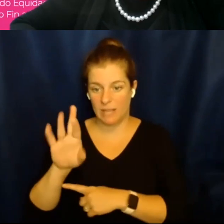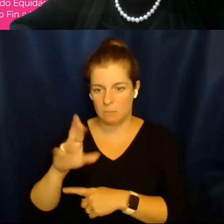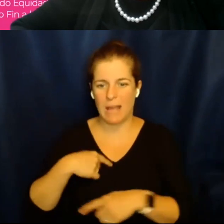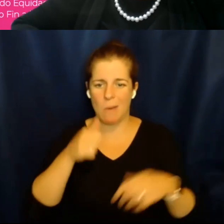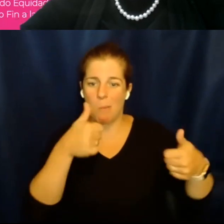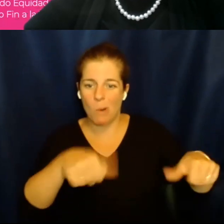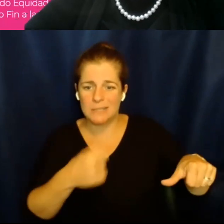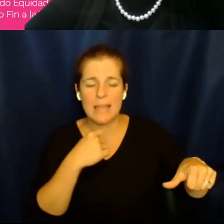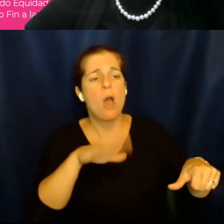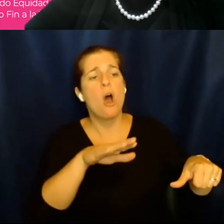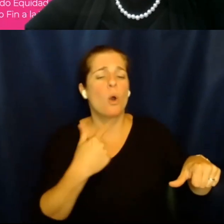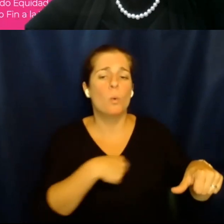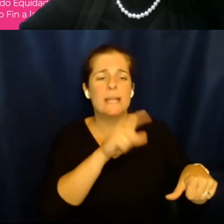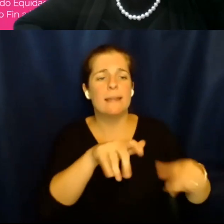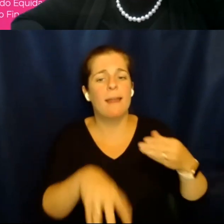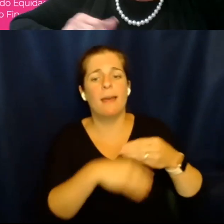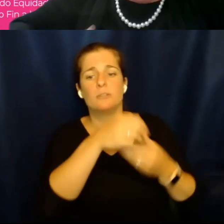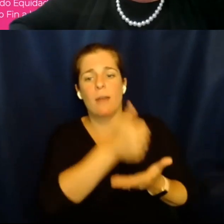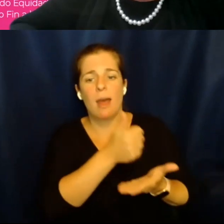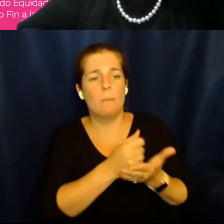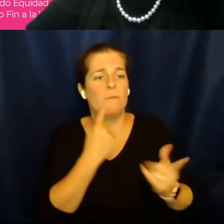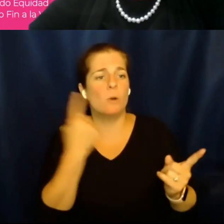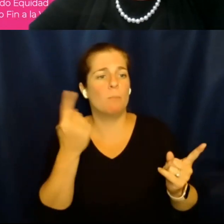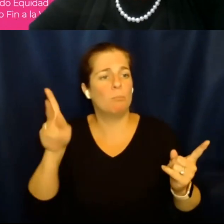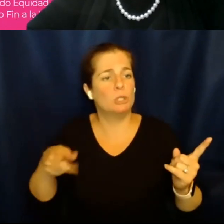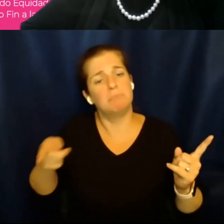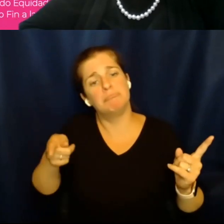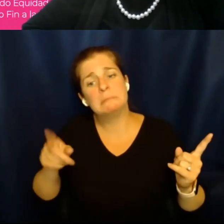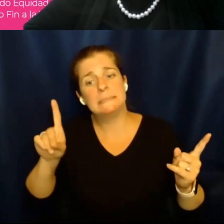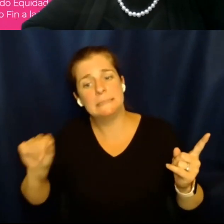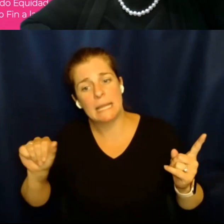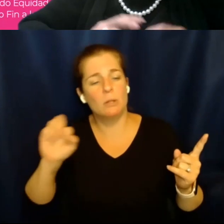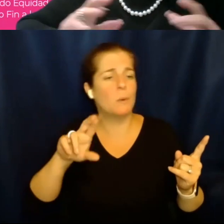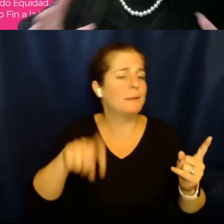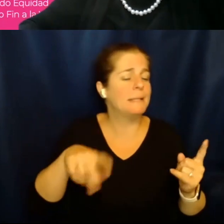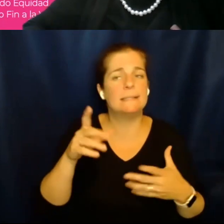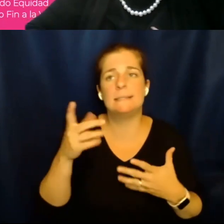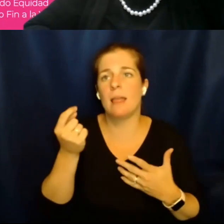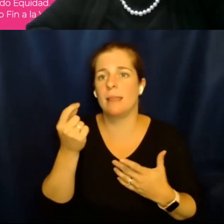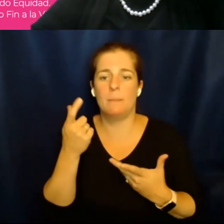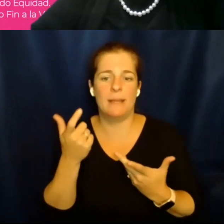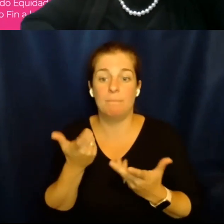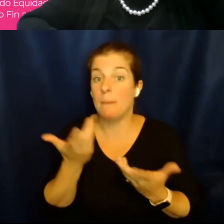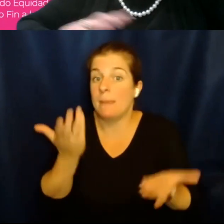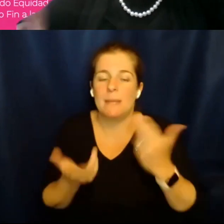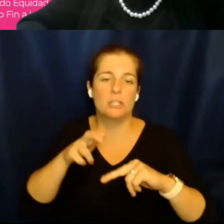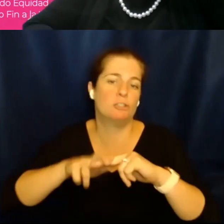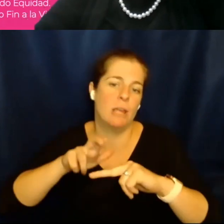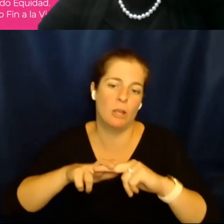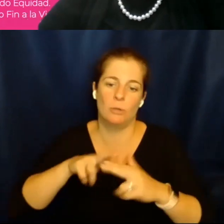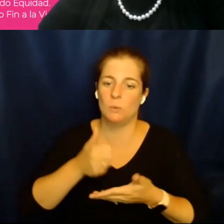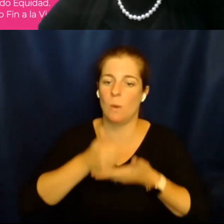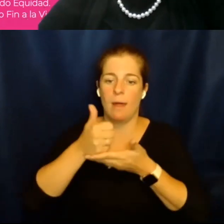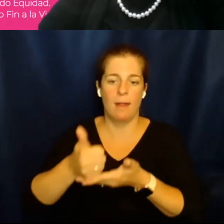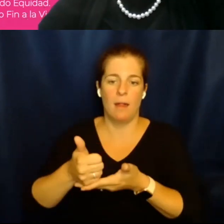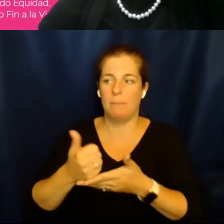extra help for somebody who's disabled or who needs a little bit of a chair, for example, to help her take